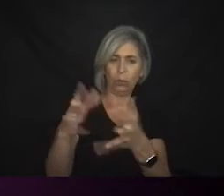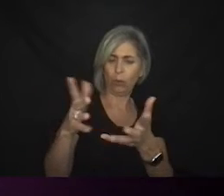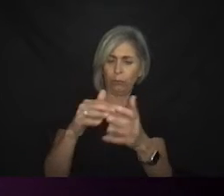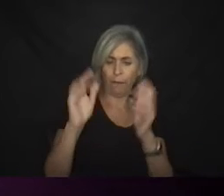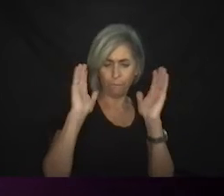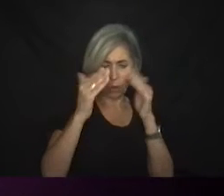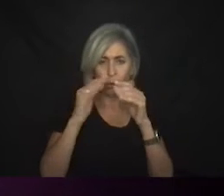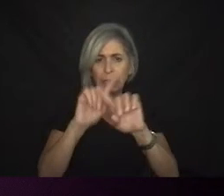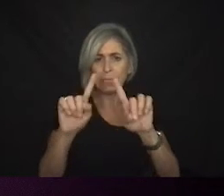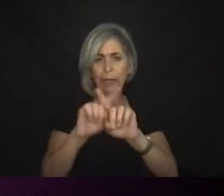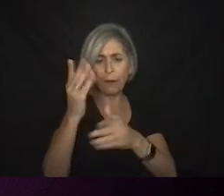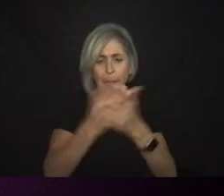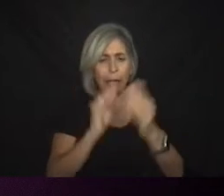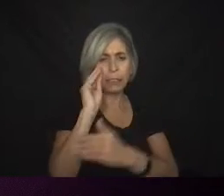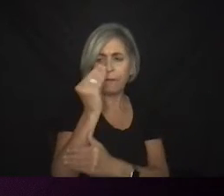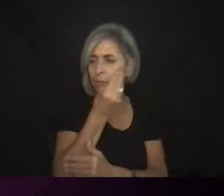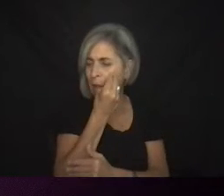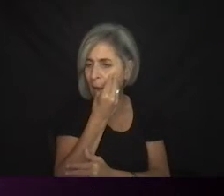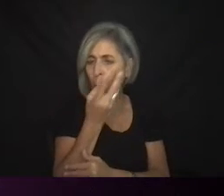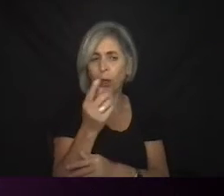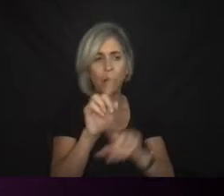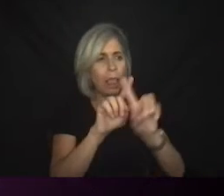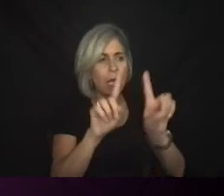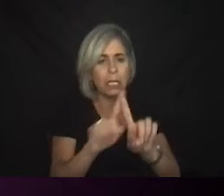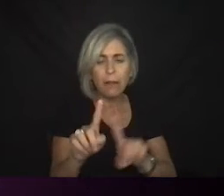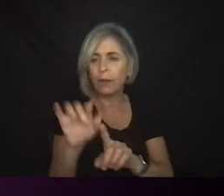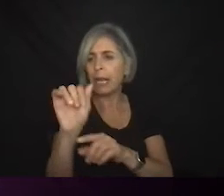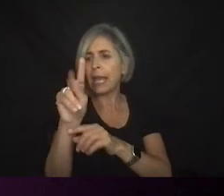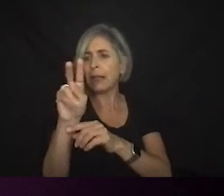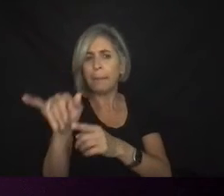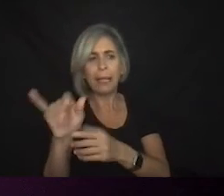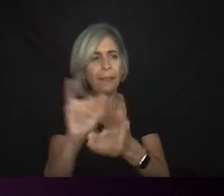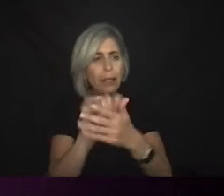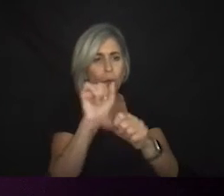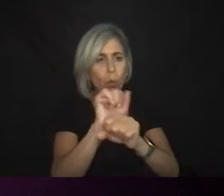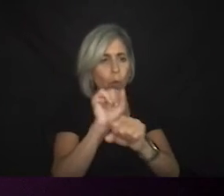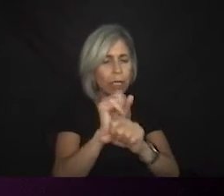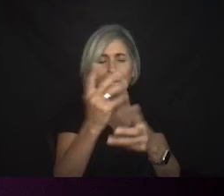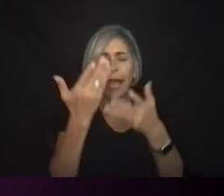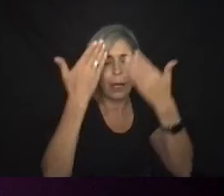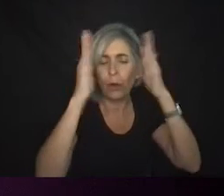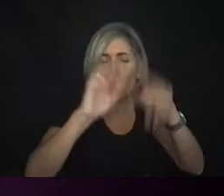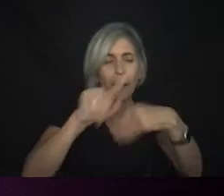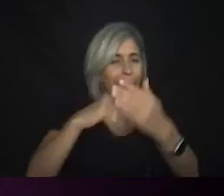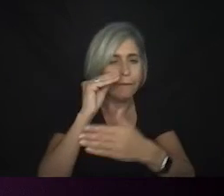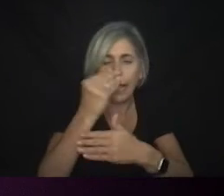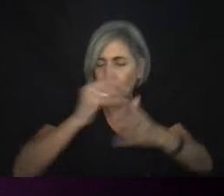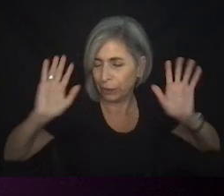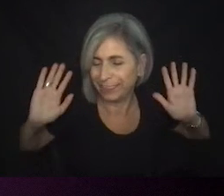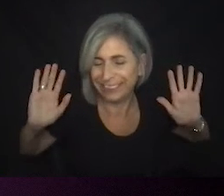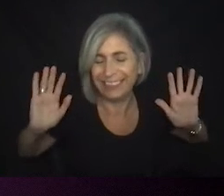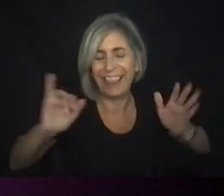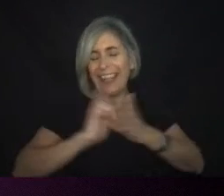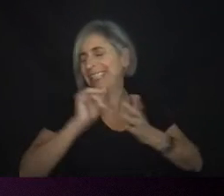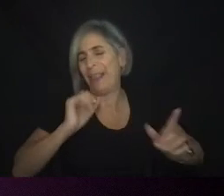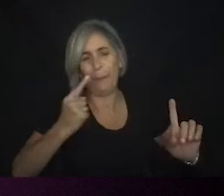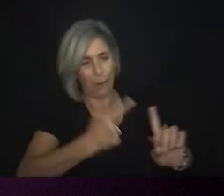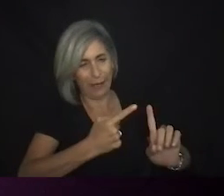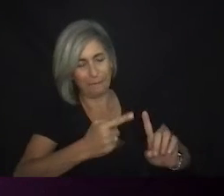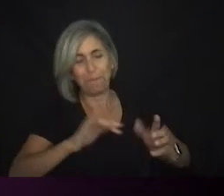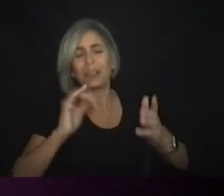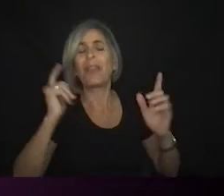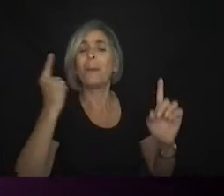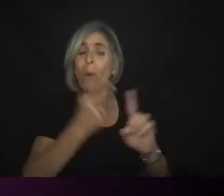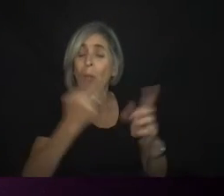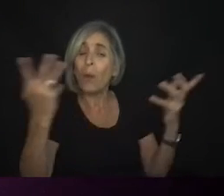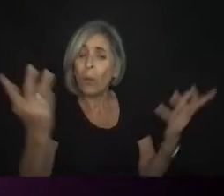of the flower and the different like anatomy that you're looking at. I don't know anything about flowers. But